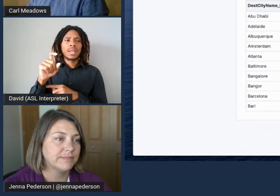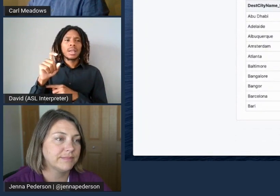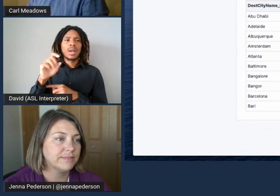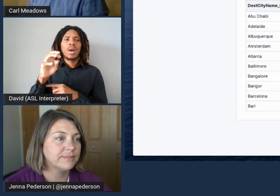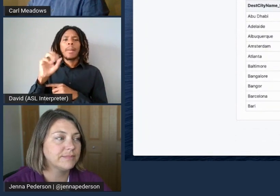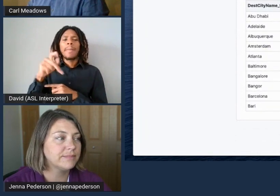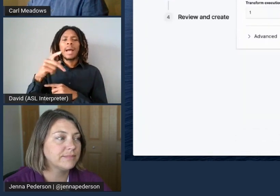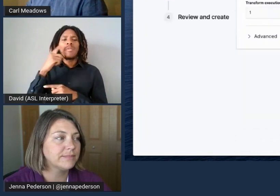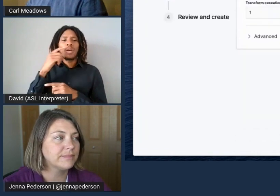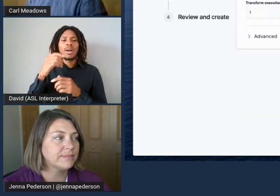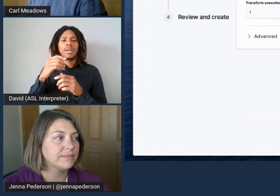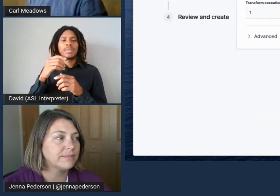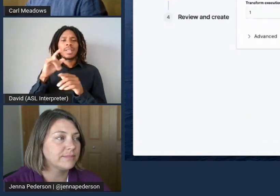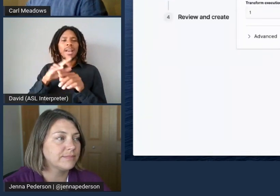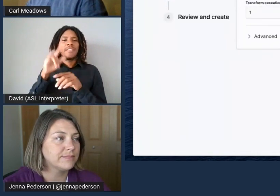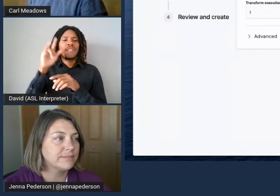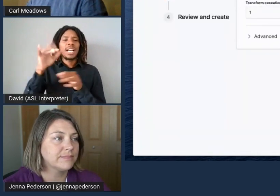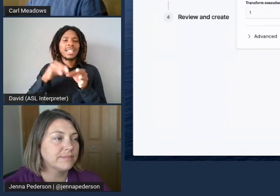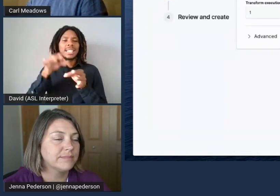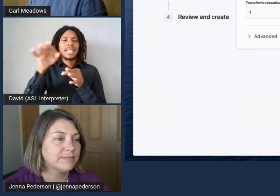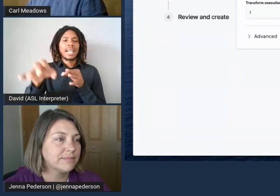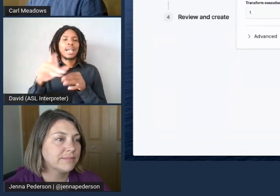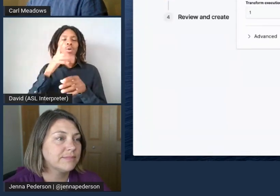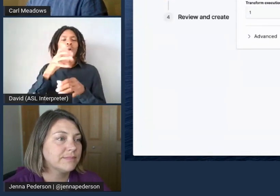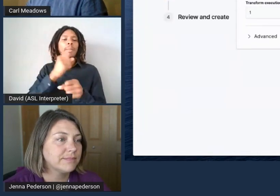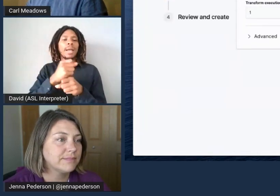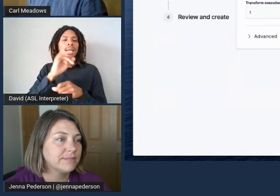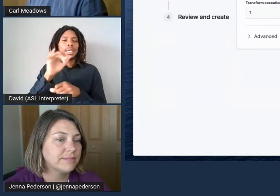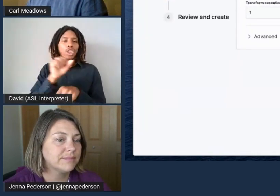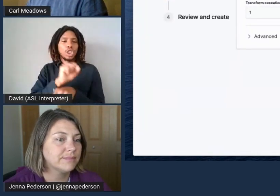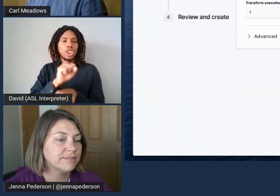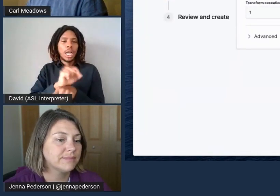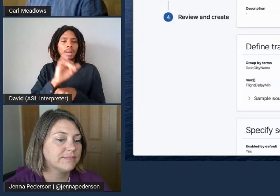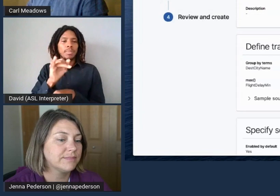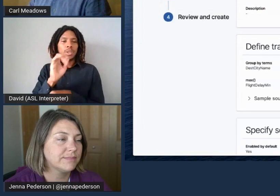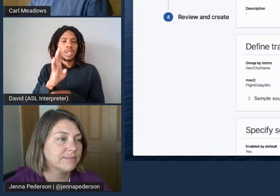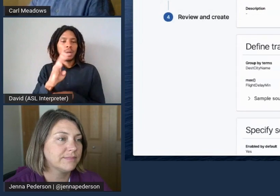And if I go ahead and click next, it's going to create a job.